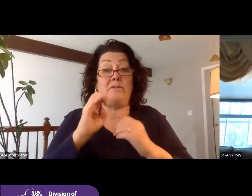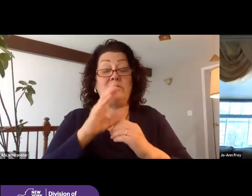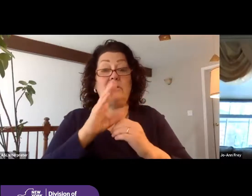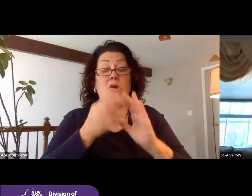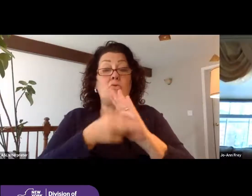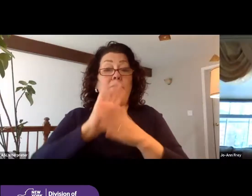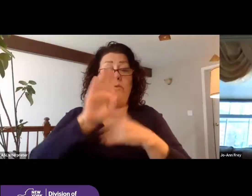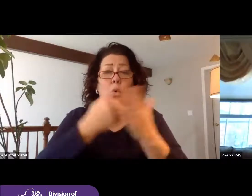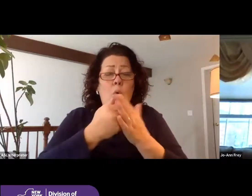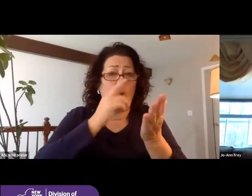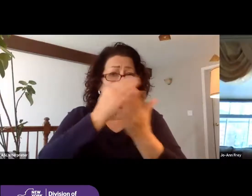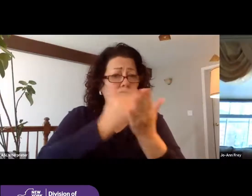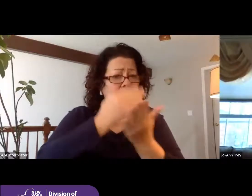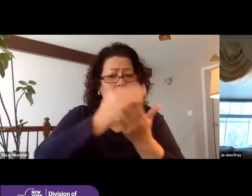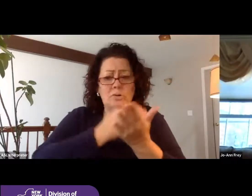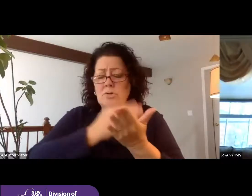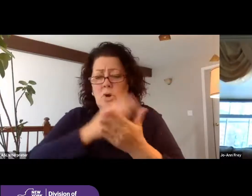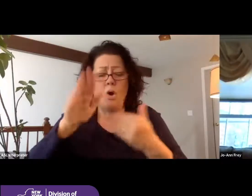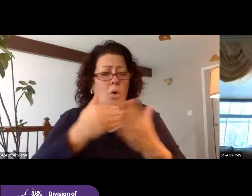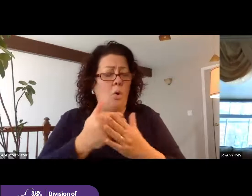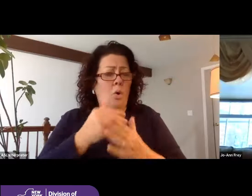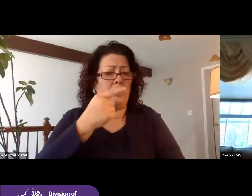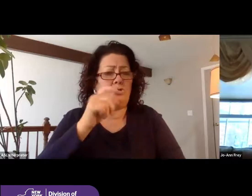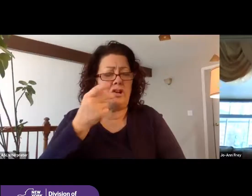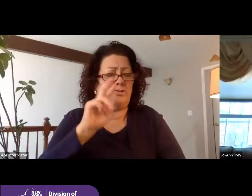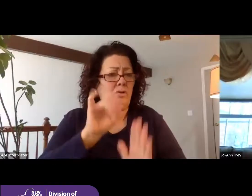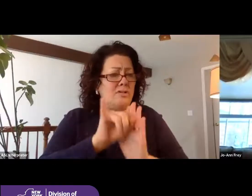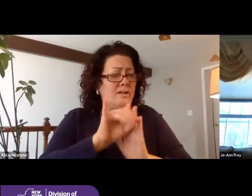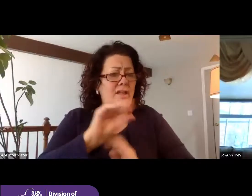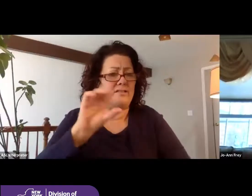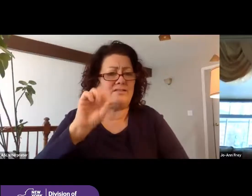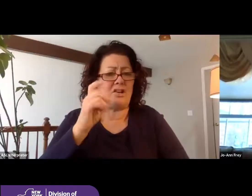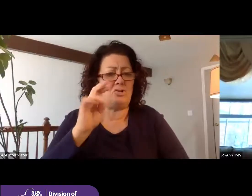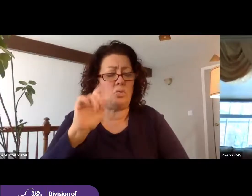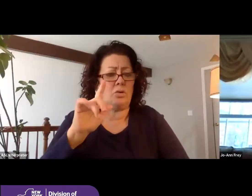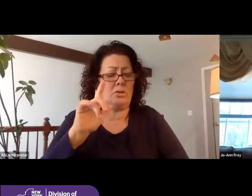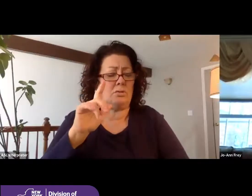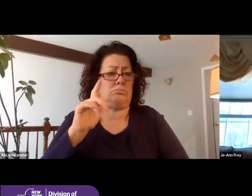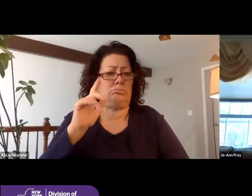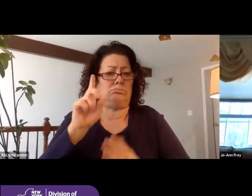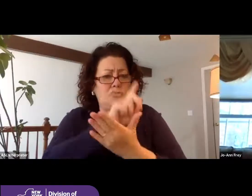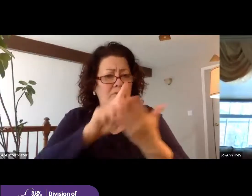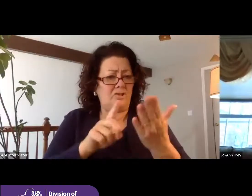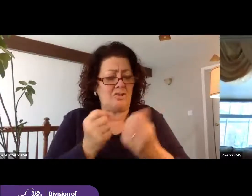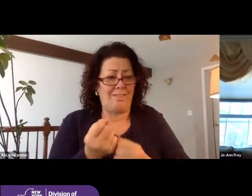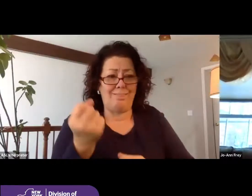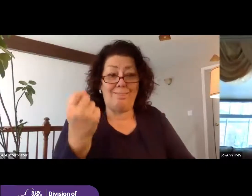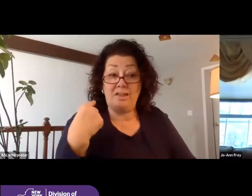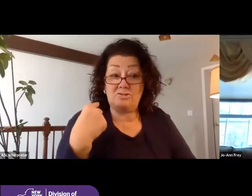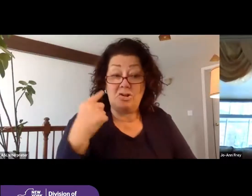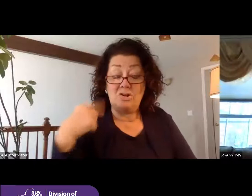of allegations of gender identity or sexual orientation received in the year before, so